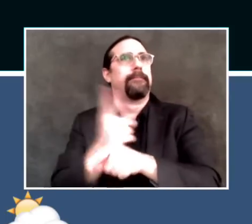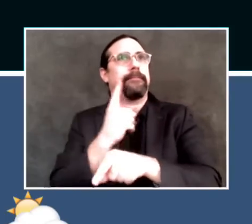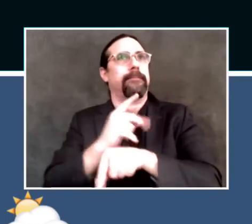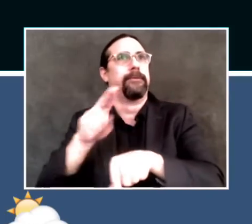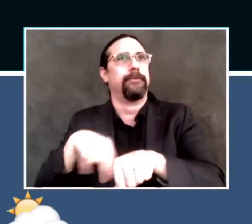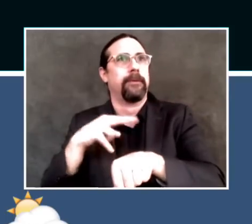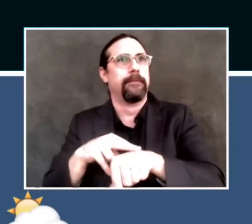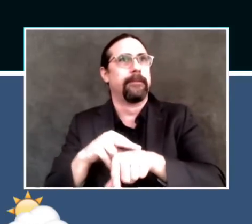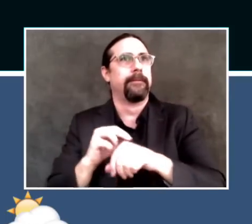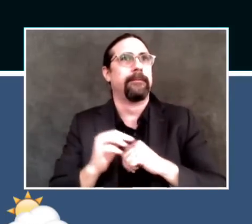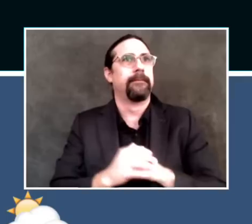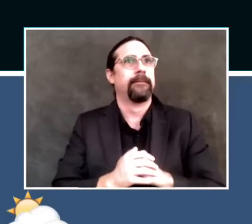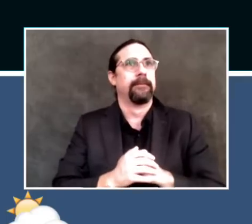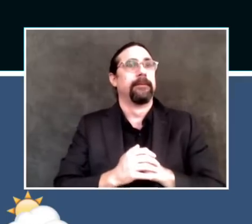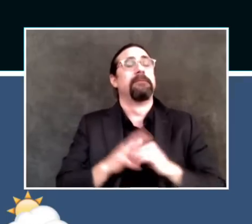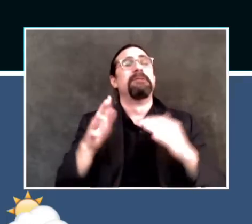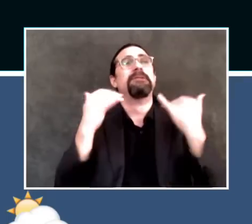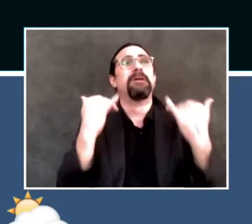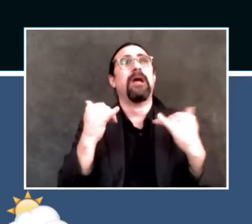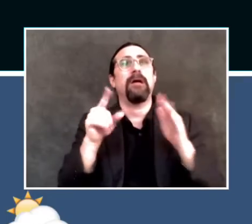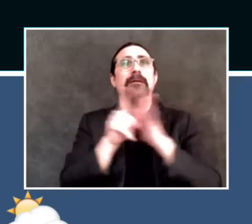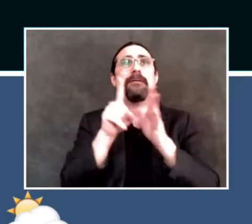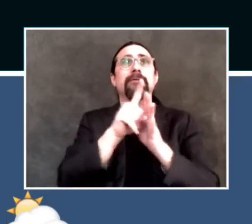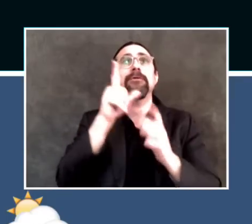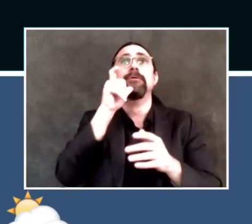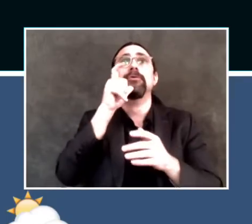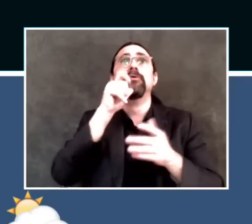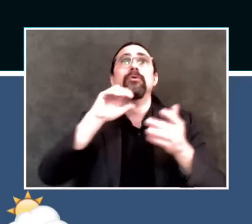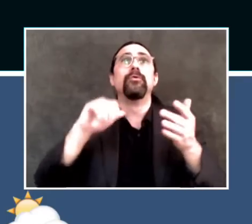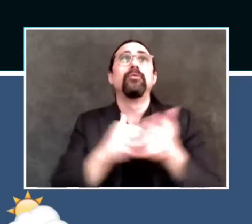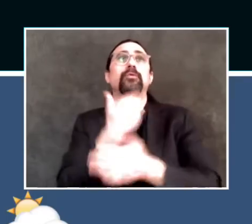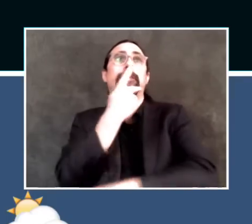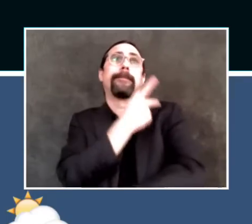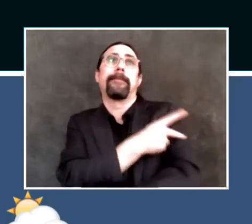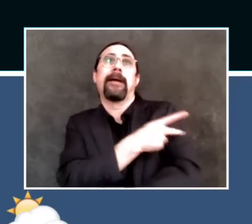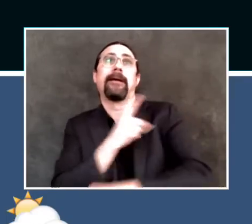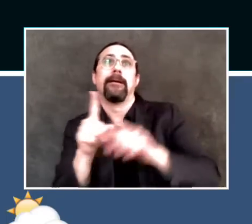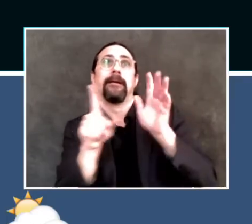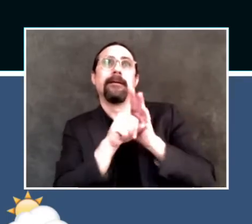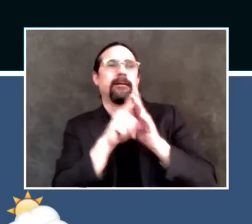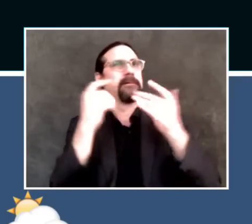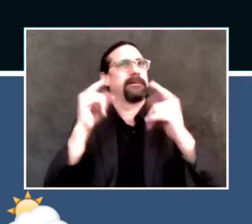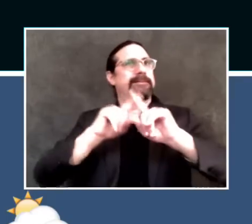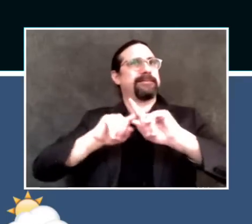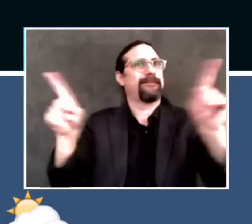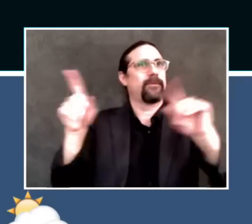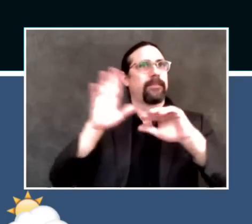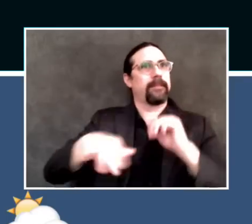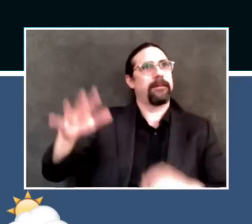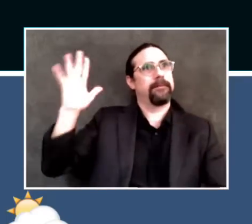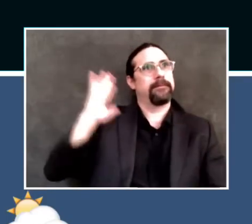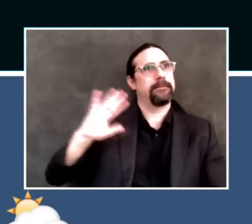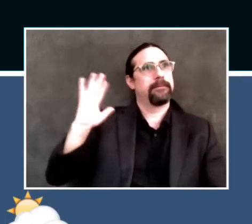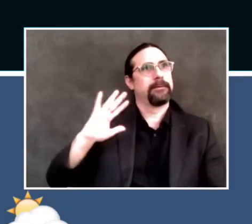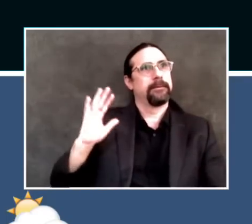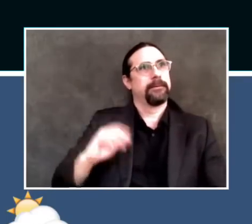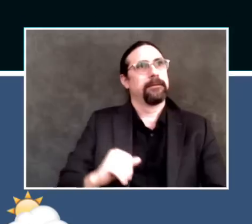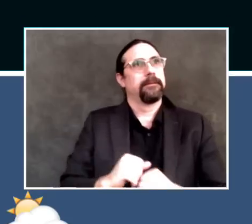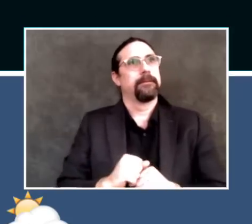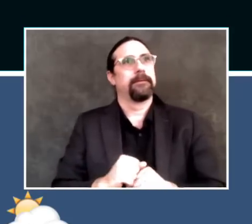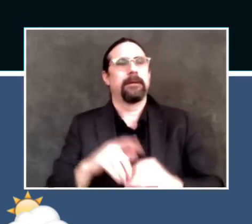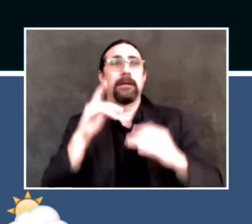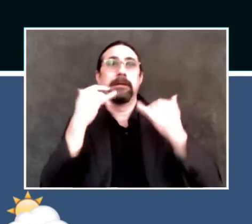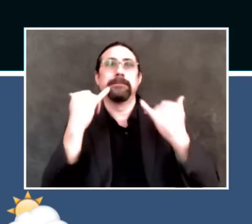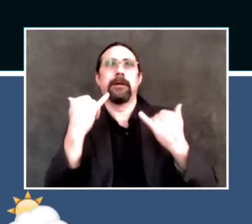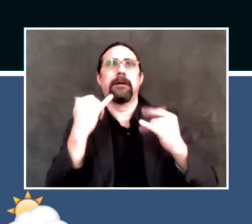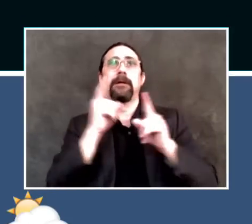beginning of this crisis, remember when we used to talk about an individual case, and then we'd say, oh, we're talking to the family of that person or who they worked with,